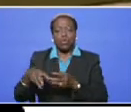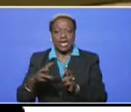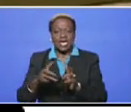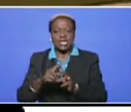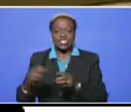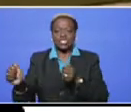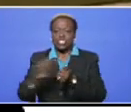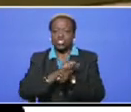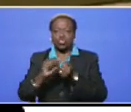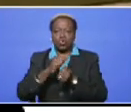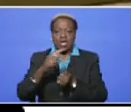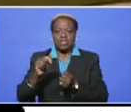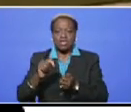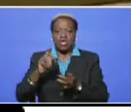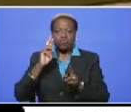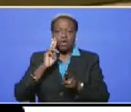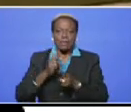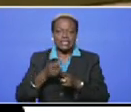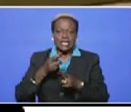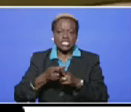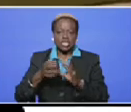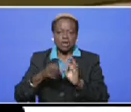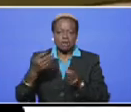the reputation of the Bahamas.